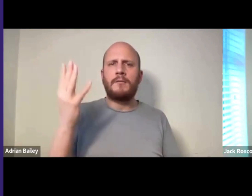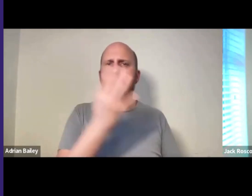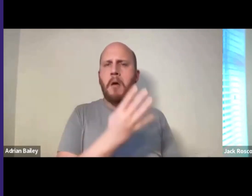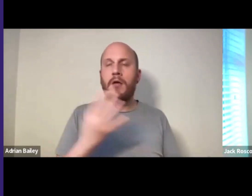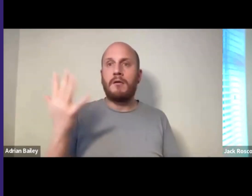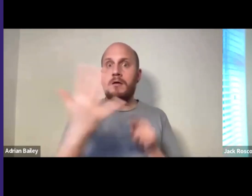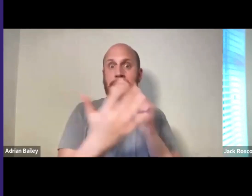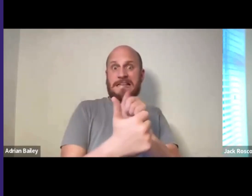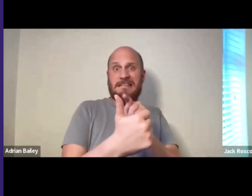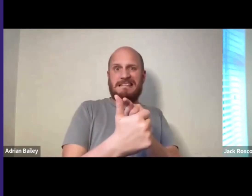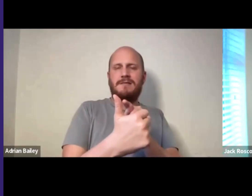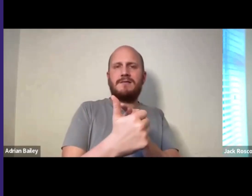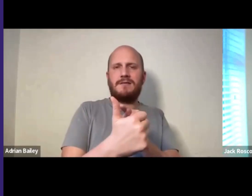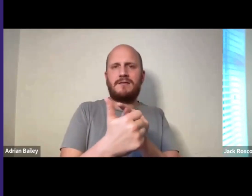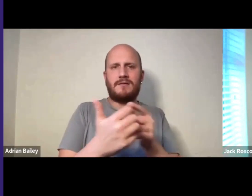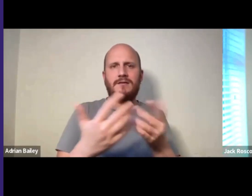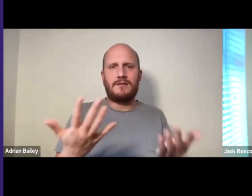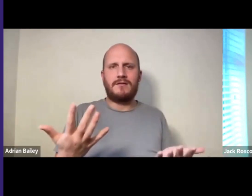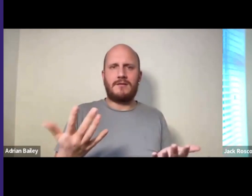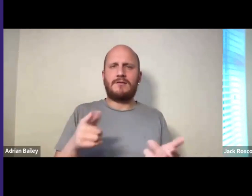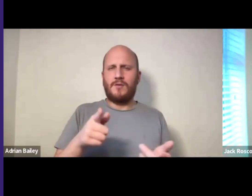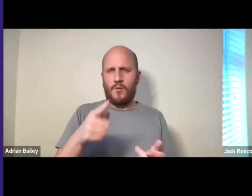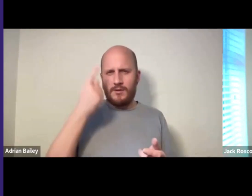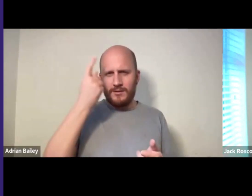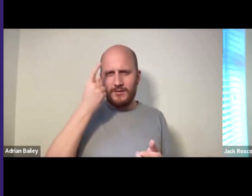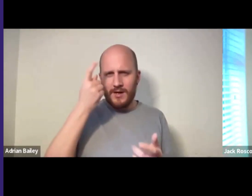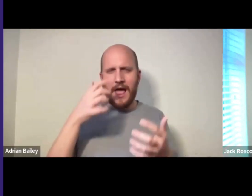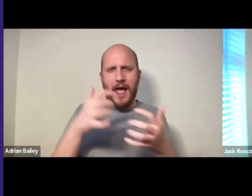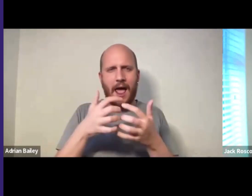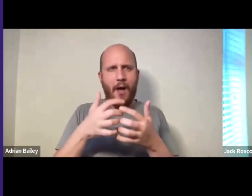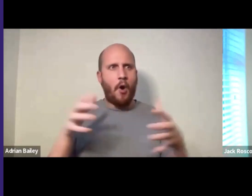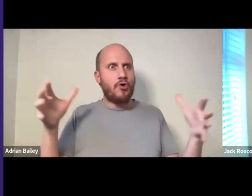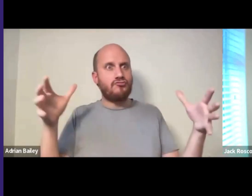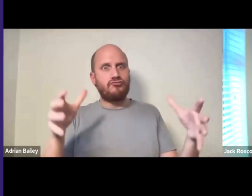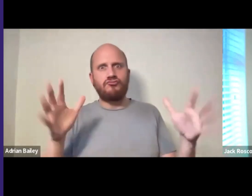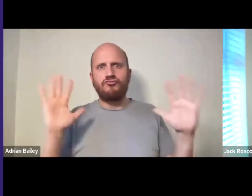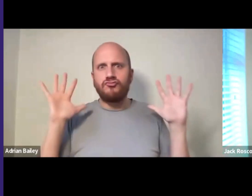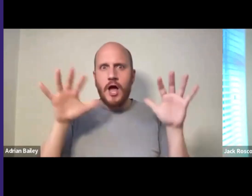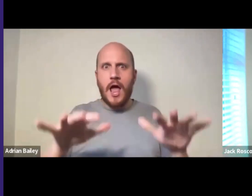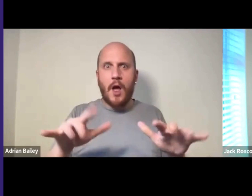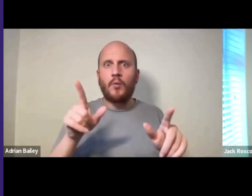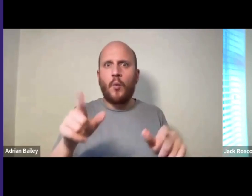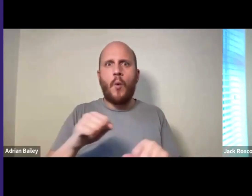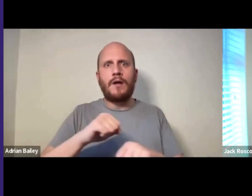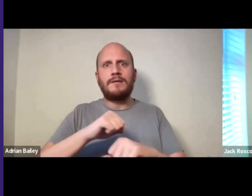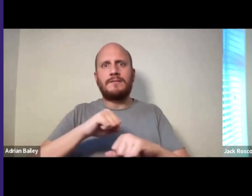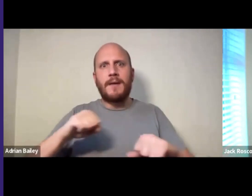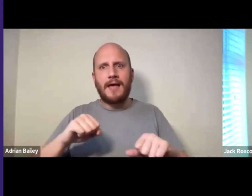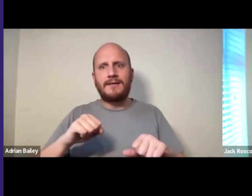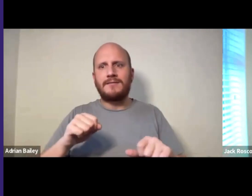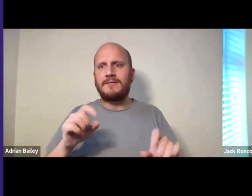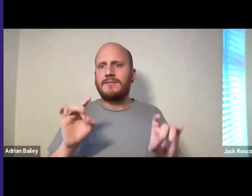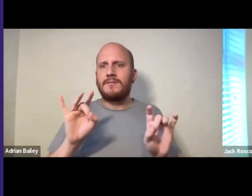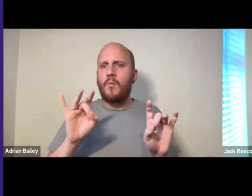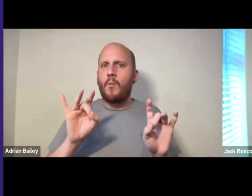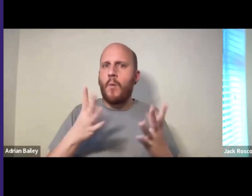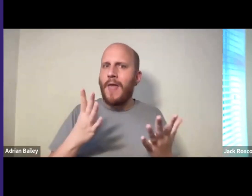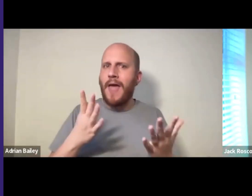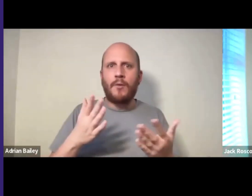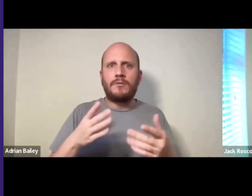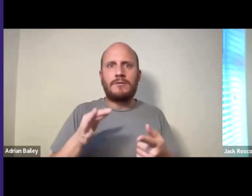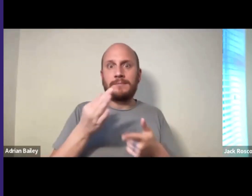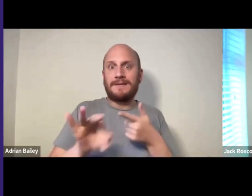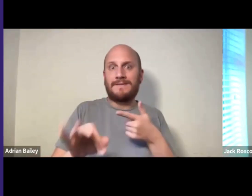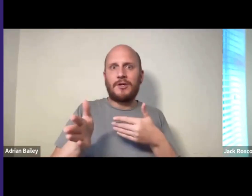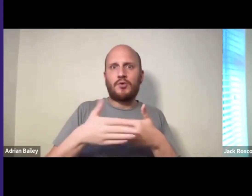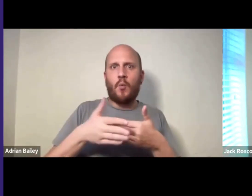other like thoughts on kind of the sampling within a crowd, maybe in a crowd or a space where there isn't a specific doorway where everybody